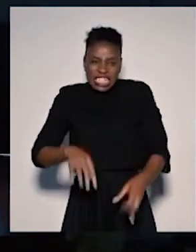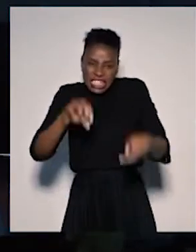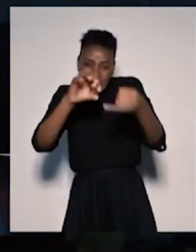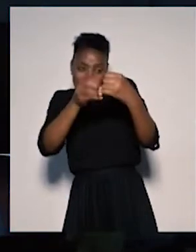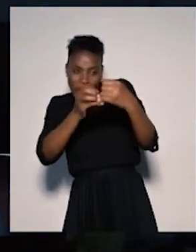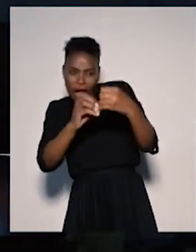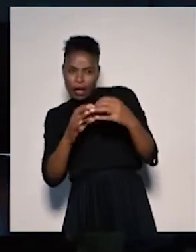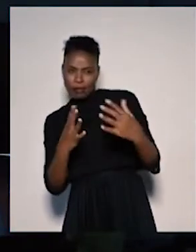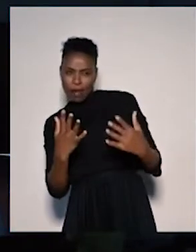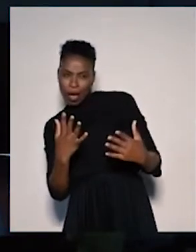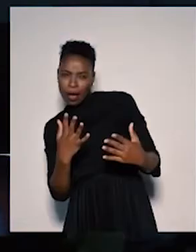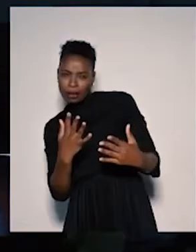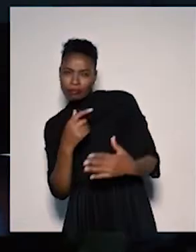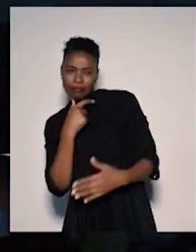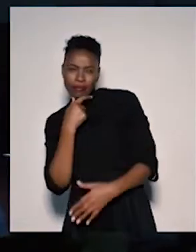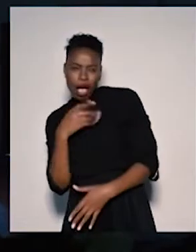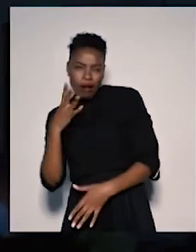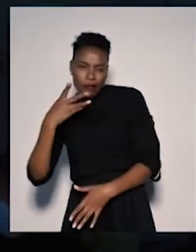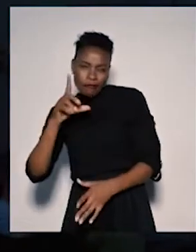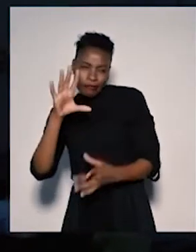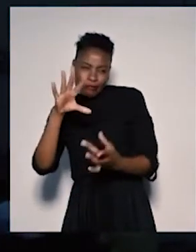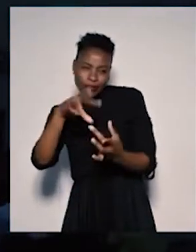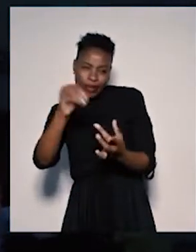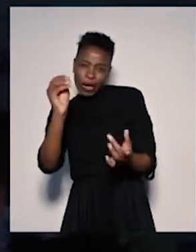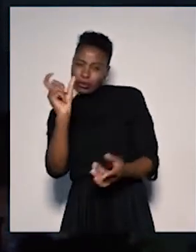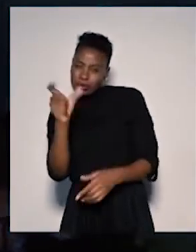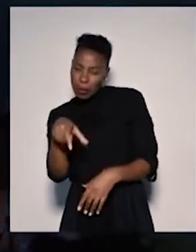Yeah. Maybe finally I'll find somebody.